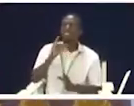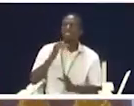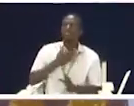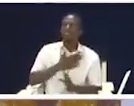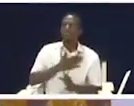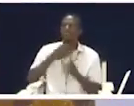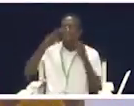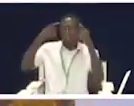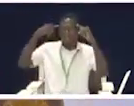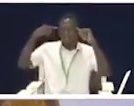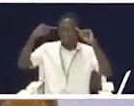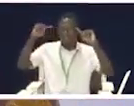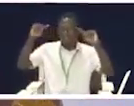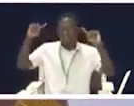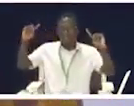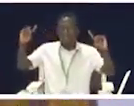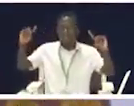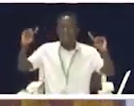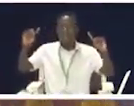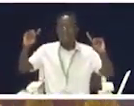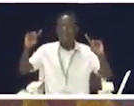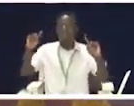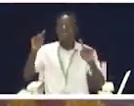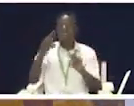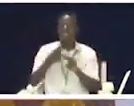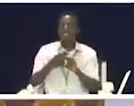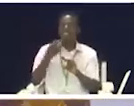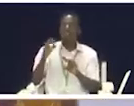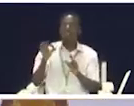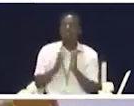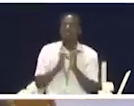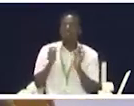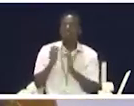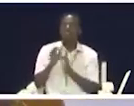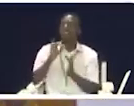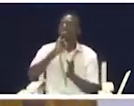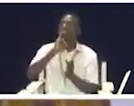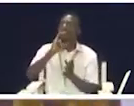Nasaranane. Suna Yesu. Suna Yesu.